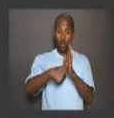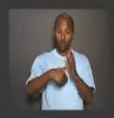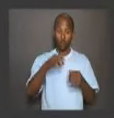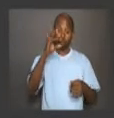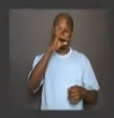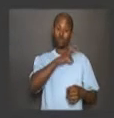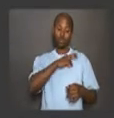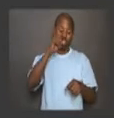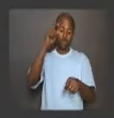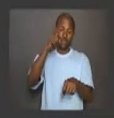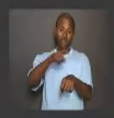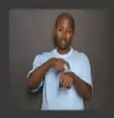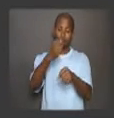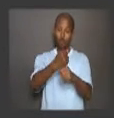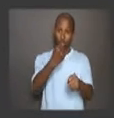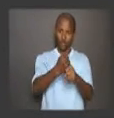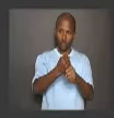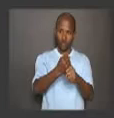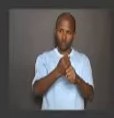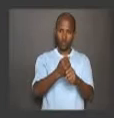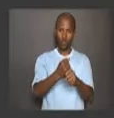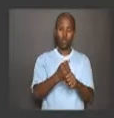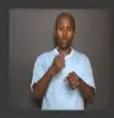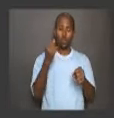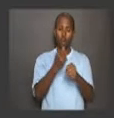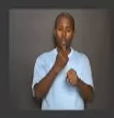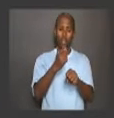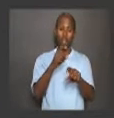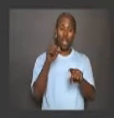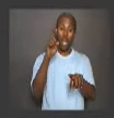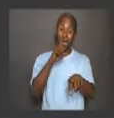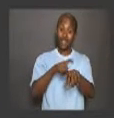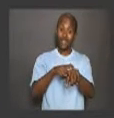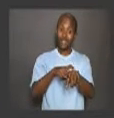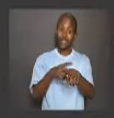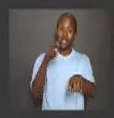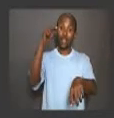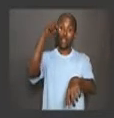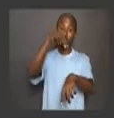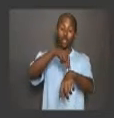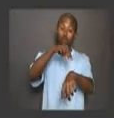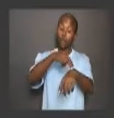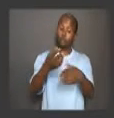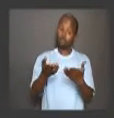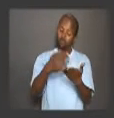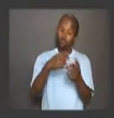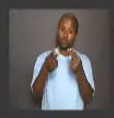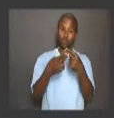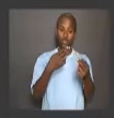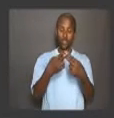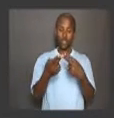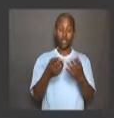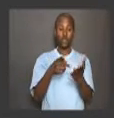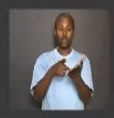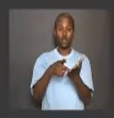but 4 of those hours were at double time. the payment for